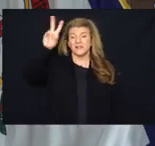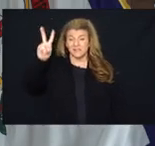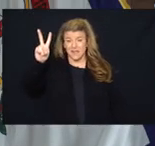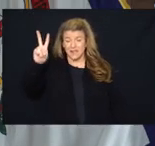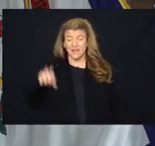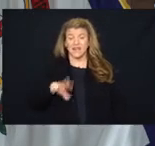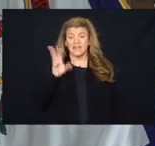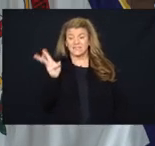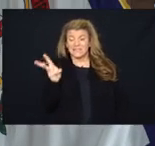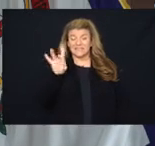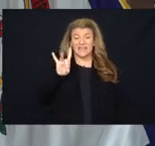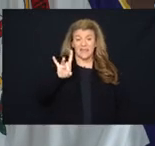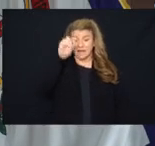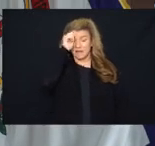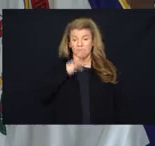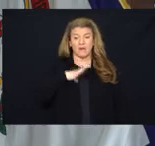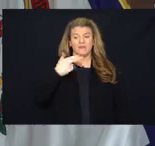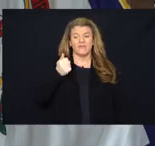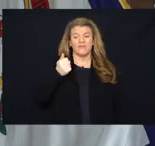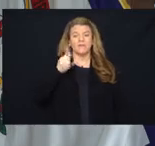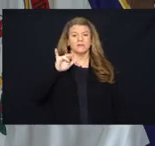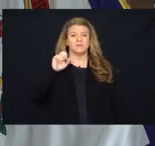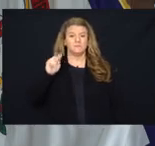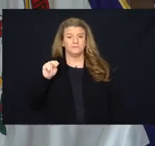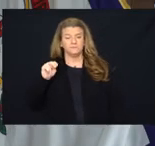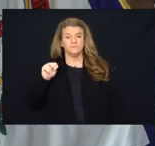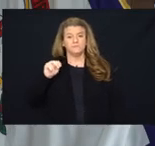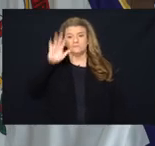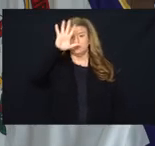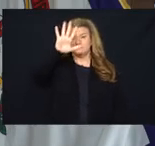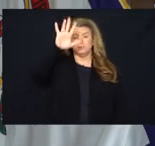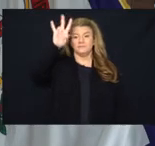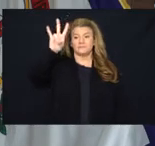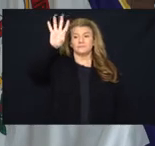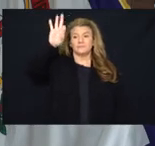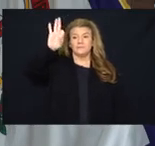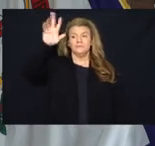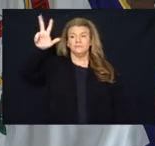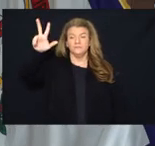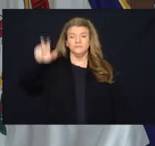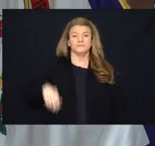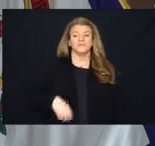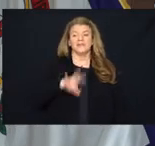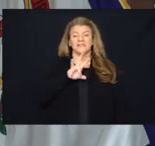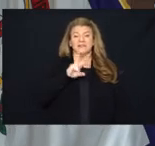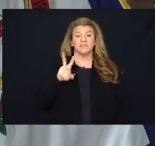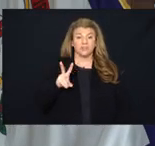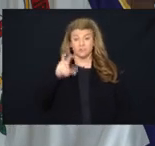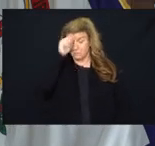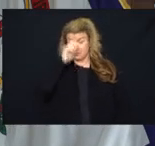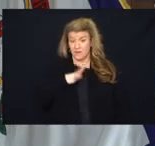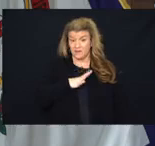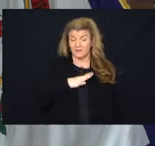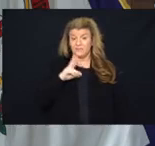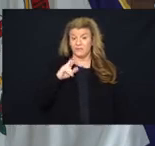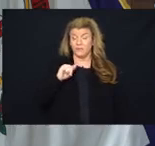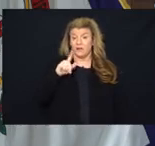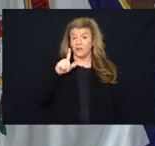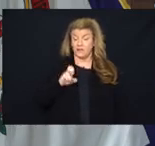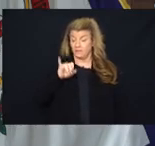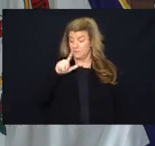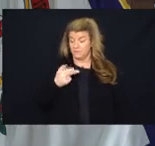death, a 68-year-old male from Harrison County. The 5,793rd death, a 72-year-old male from Raleigh